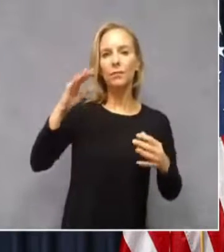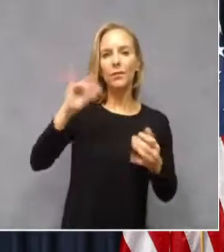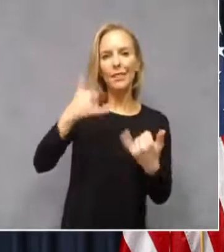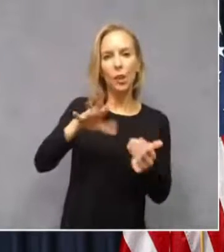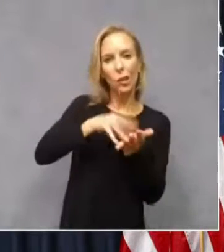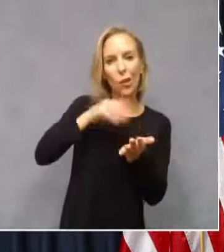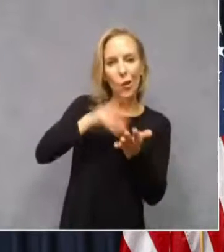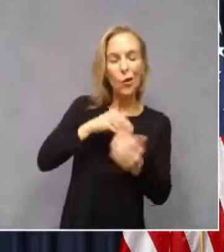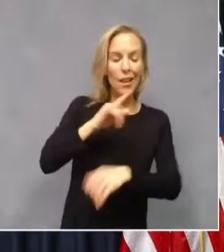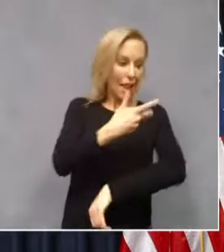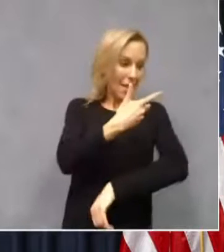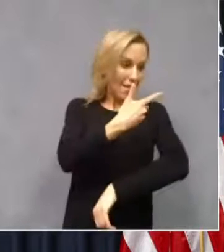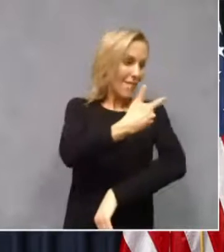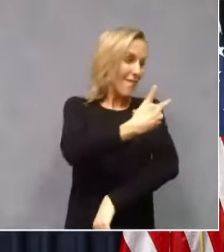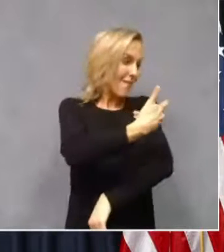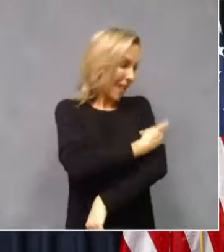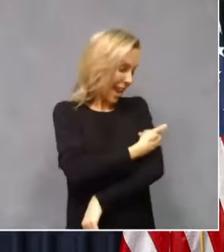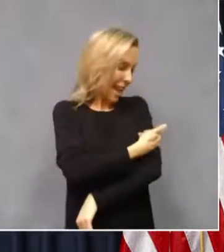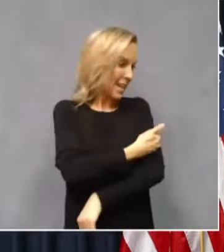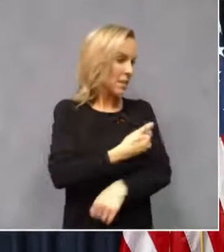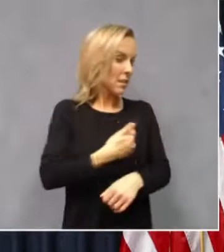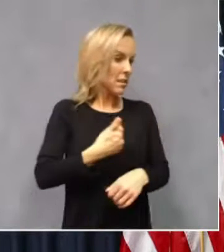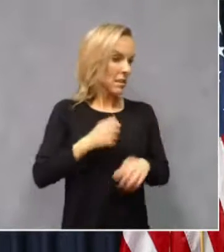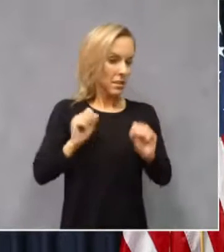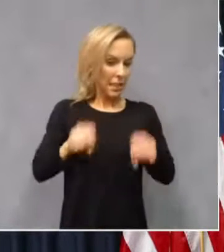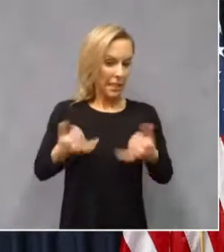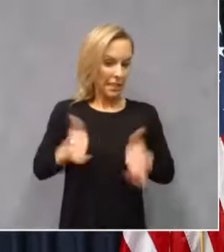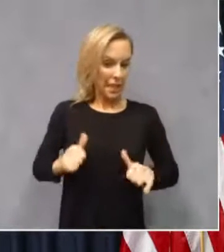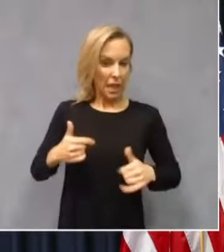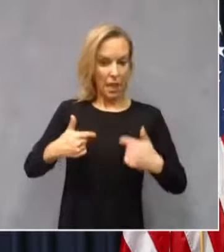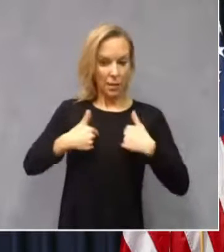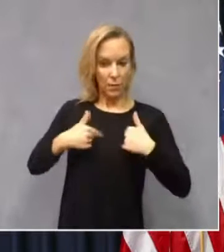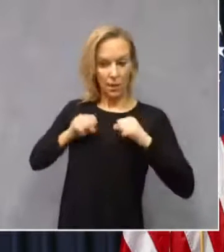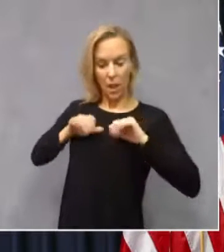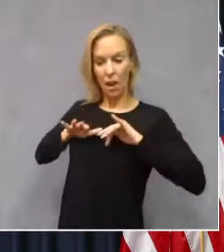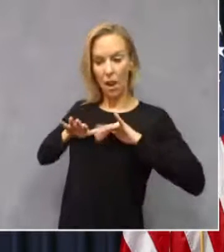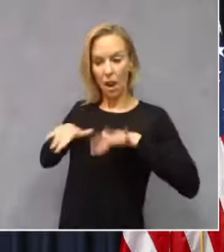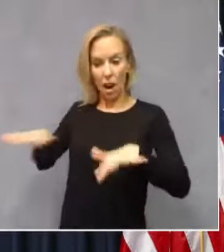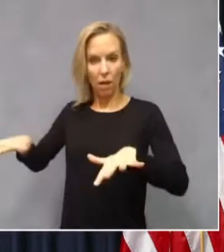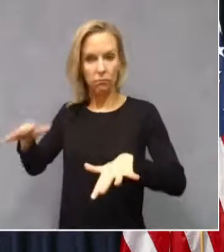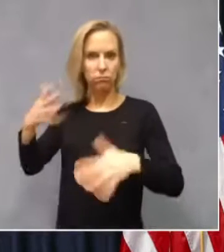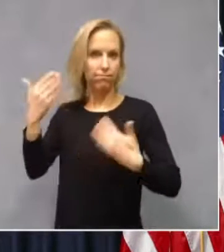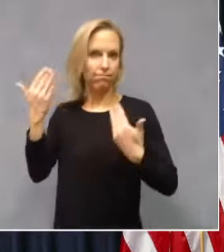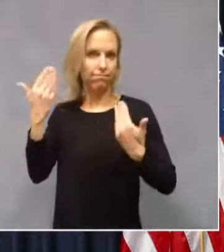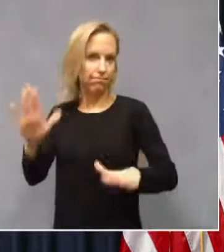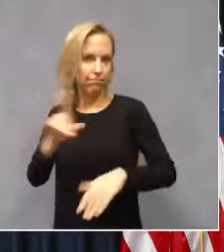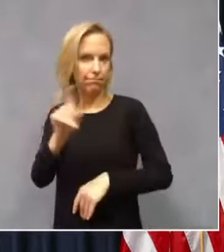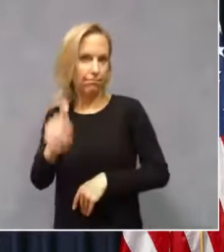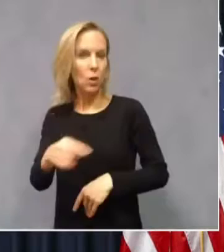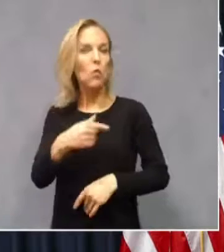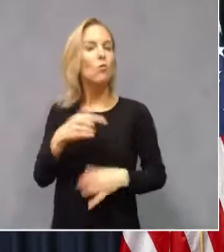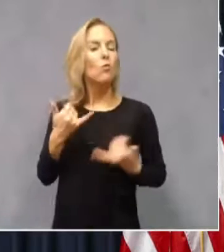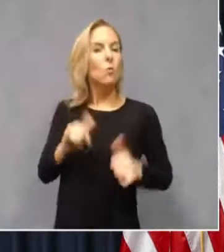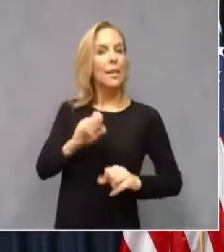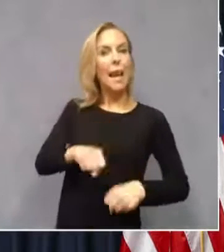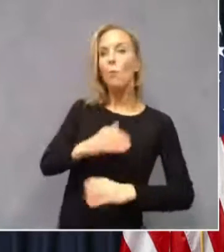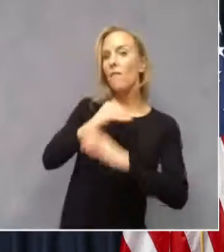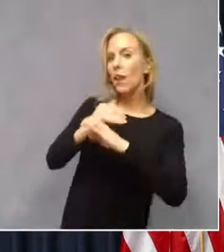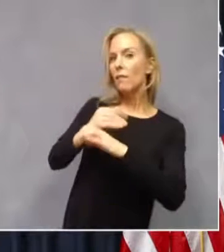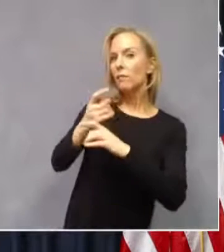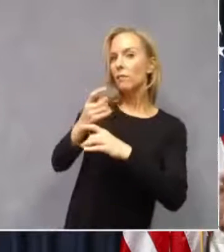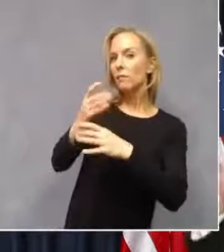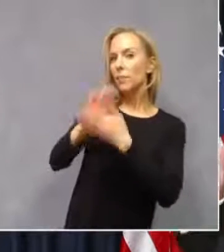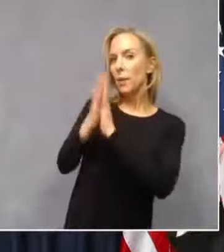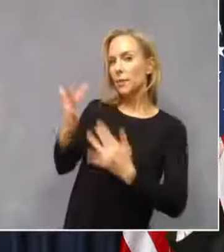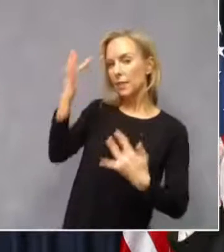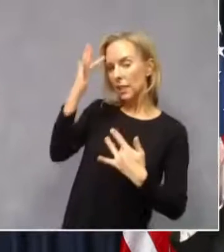or not. We do know it keeps you from getting sick. So we're gonna have to be a little patient in seeing the numbers. And like